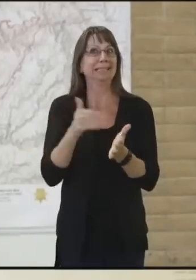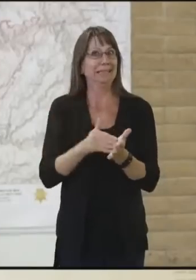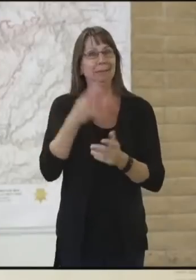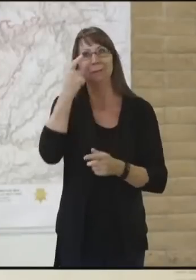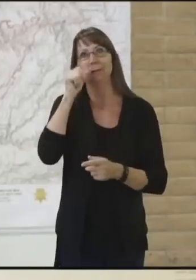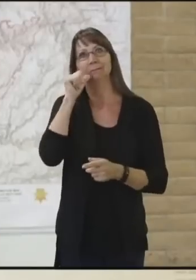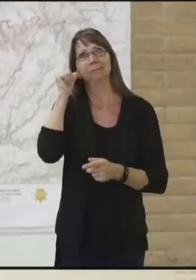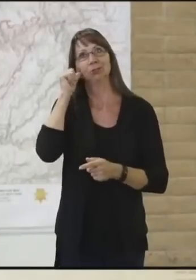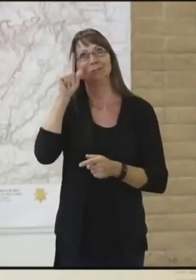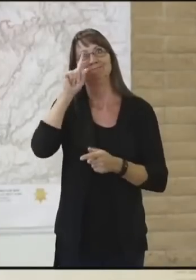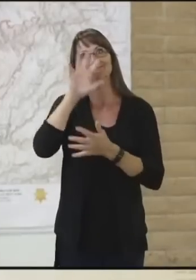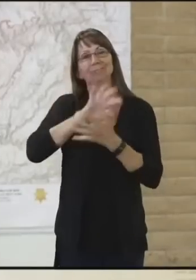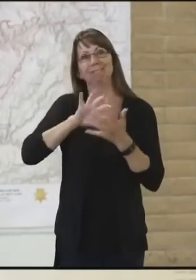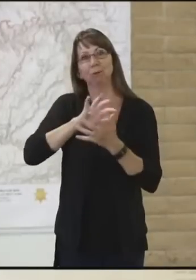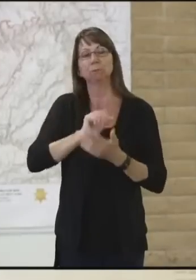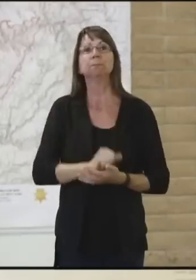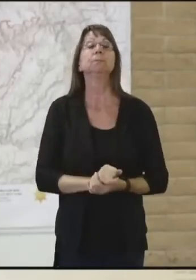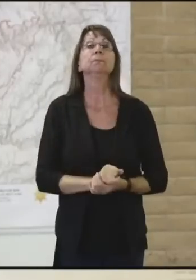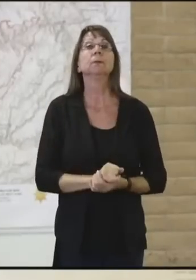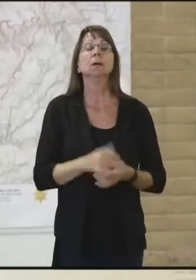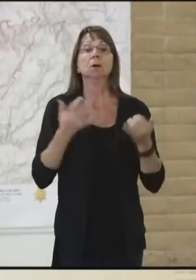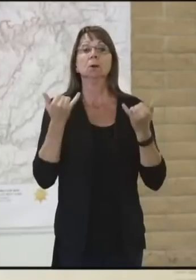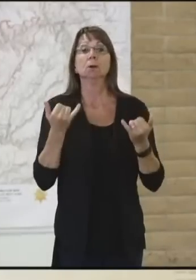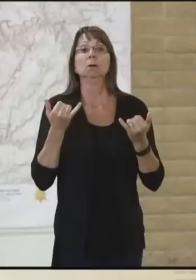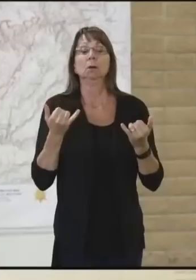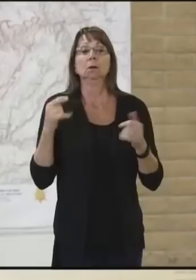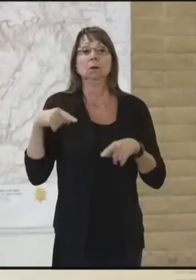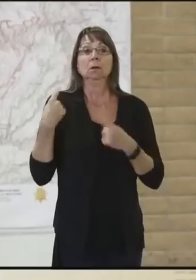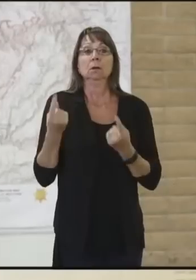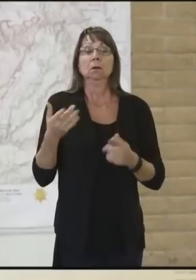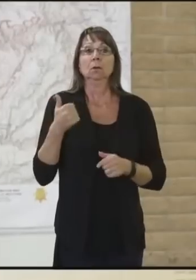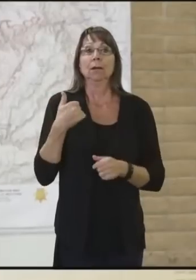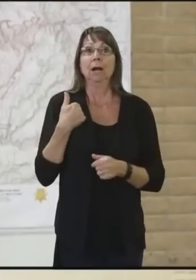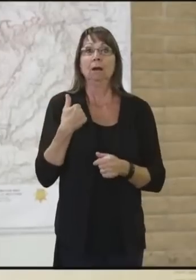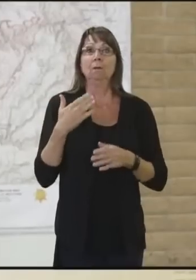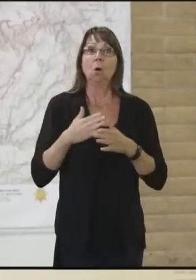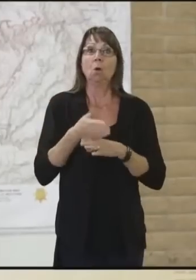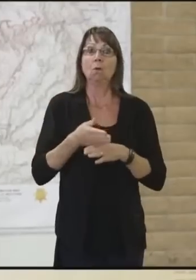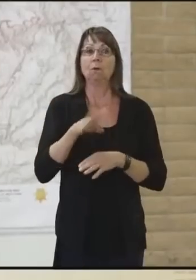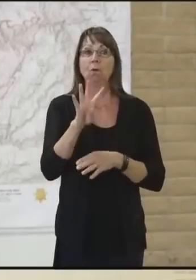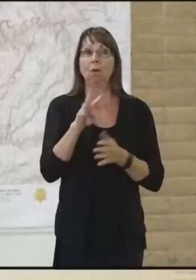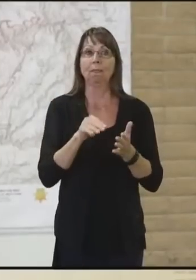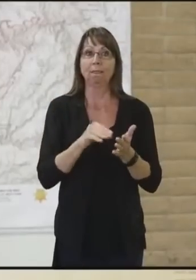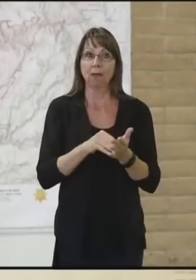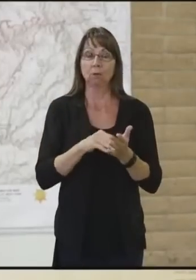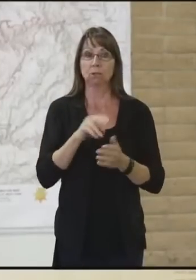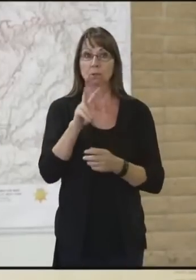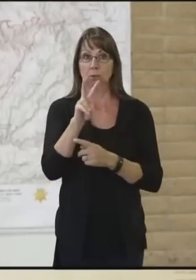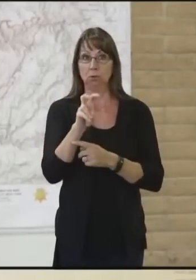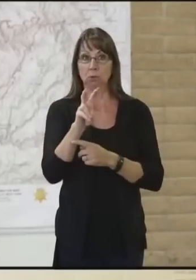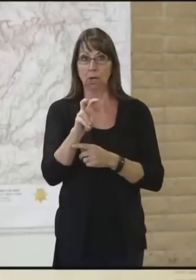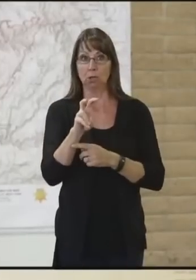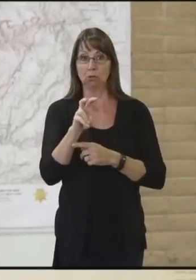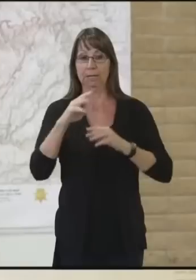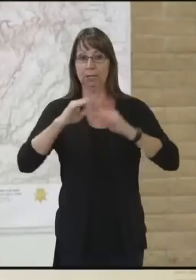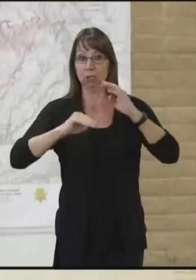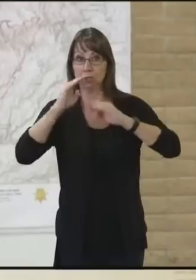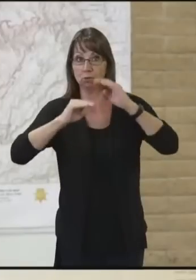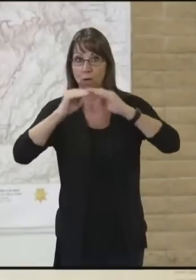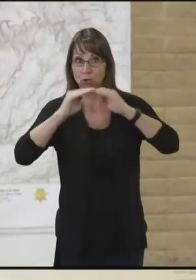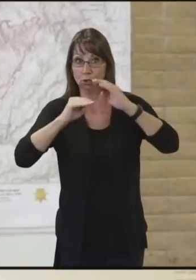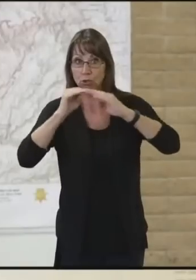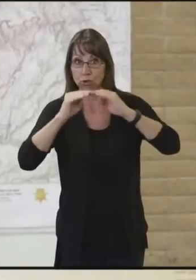confusion. There's over 4,200 total structures in the West Zone that were